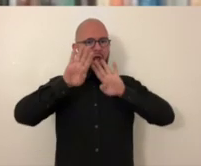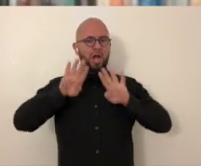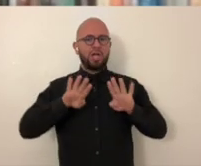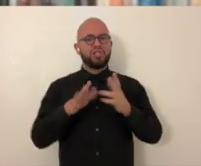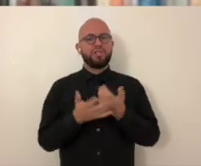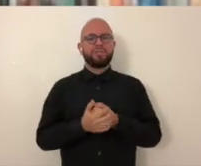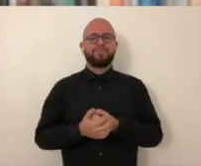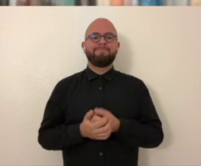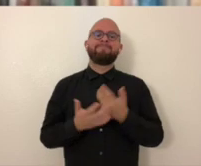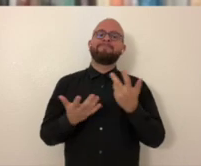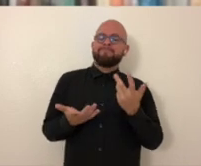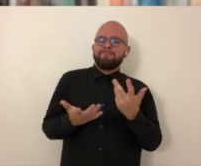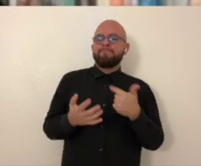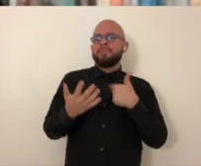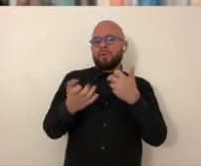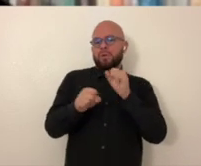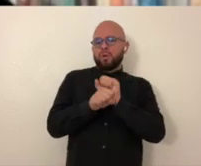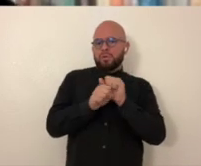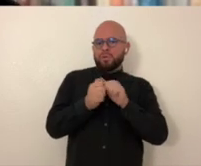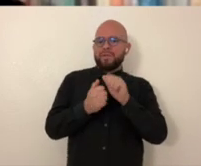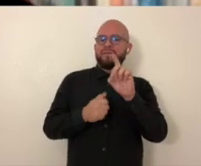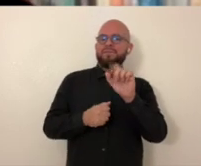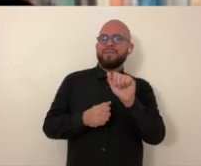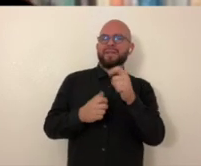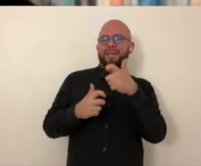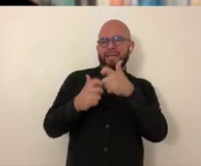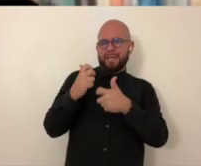to be really your medium. What got you into that?